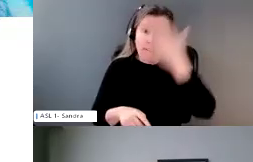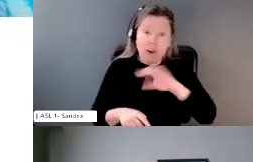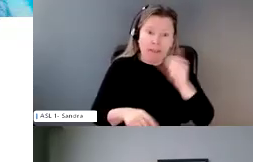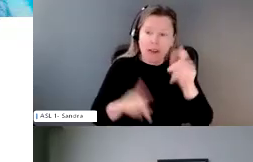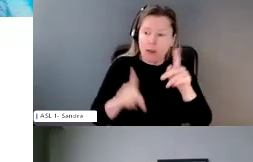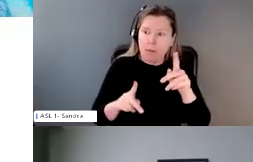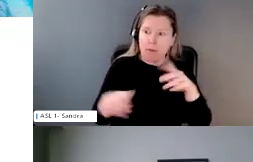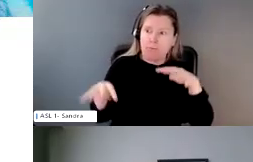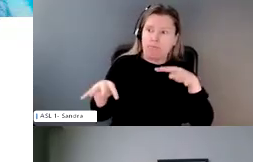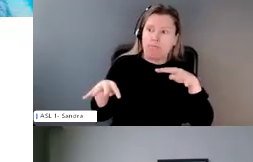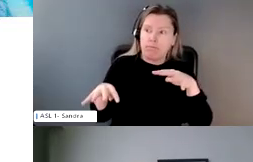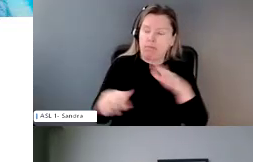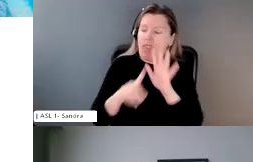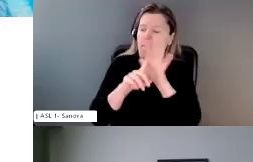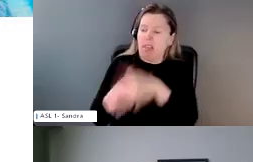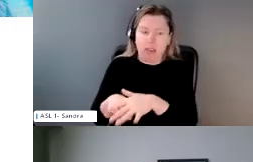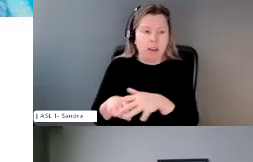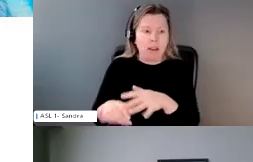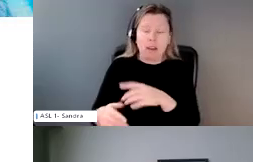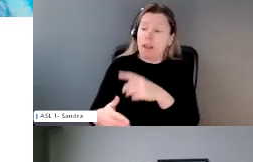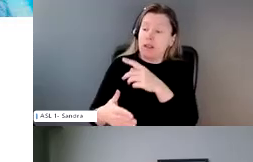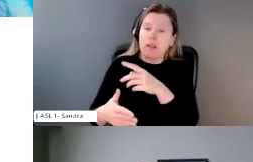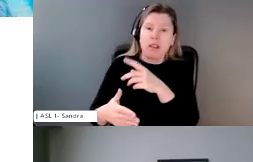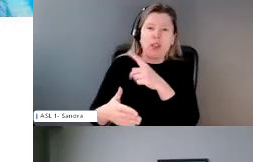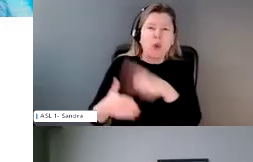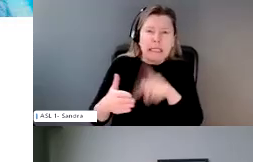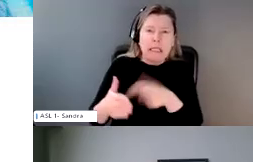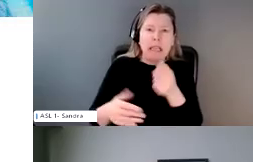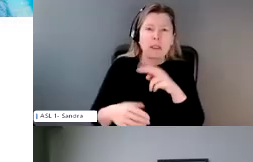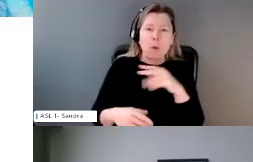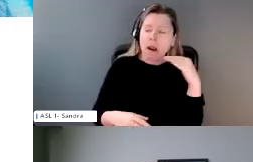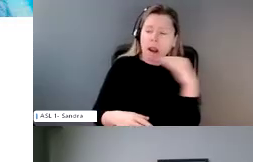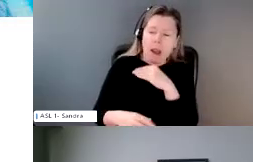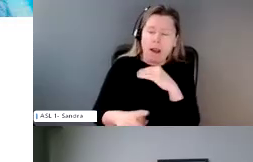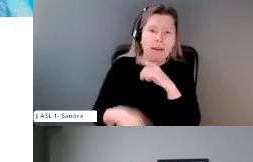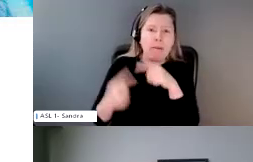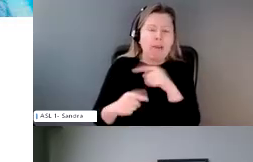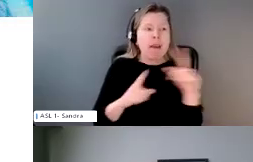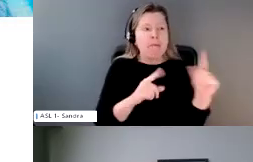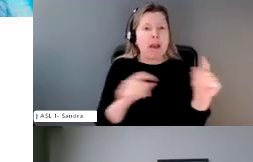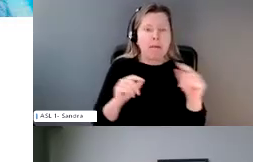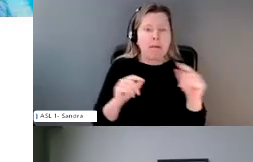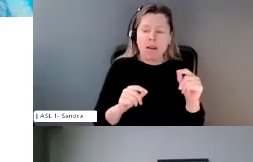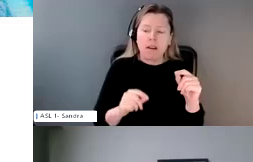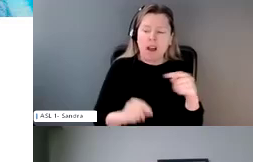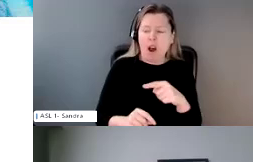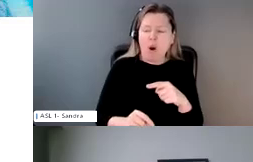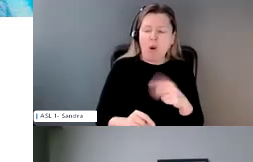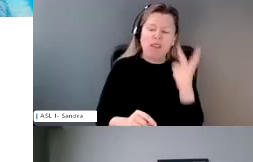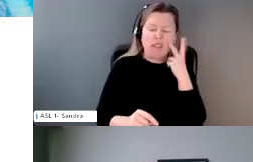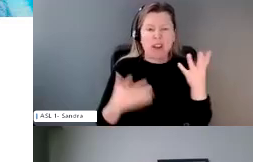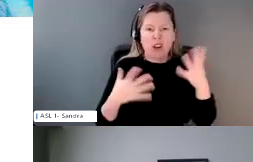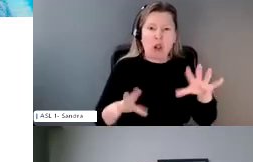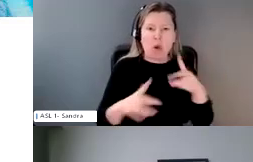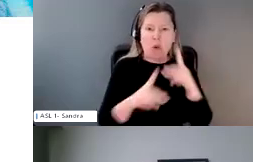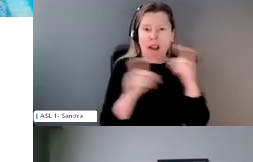others. So criticizing or lying about people who do not dress or behave in the